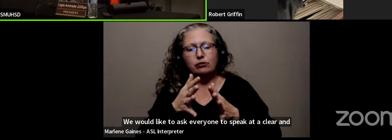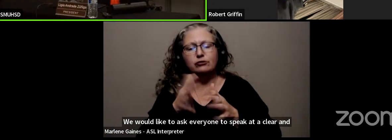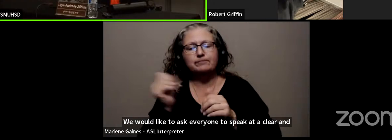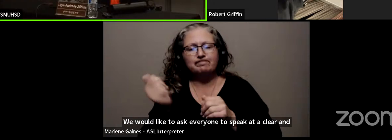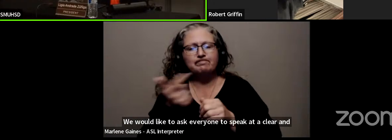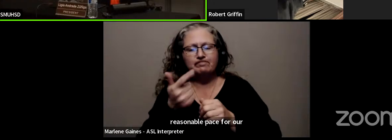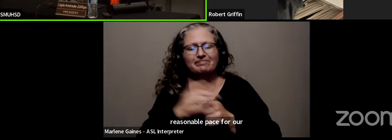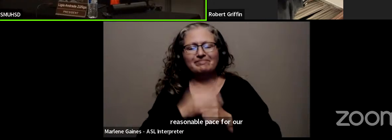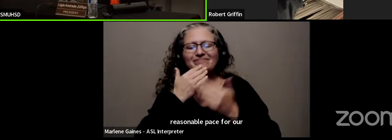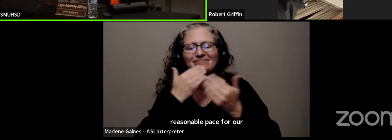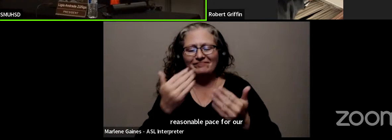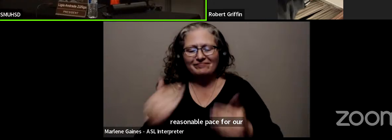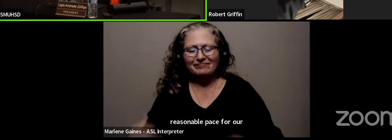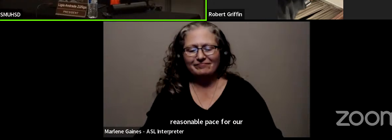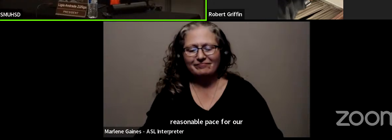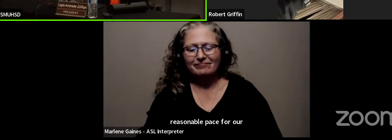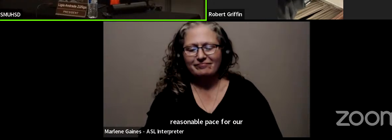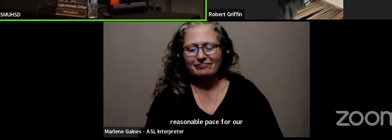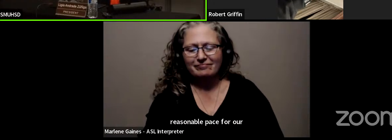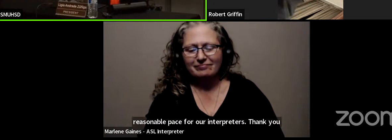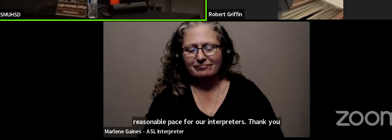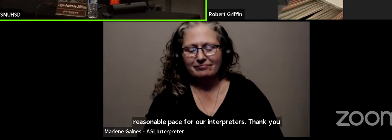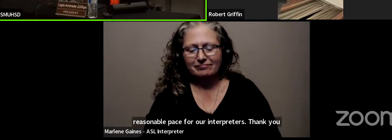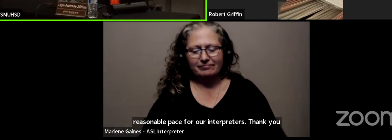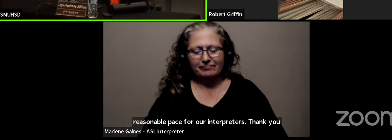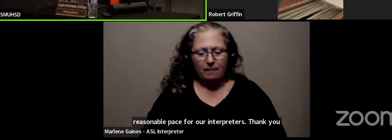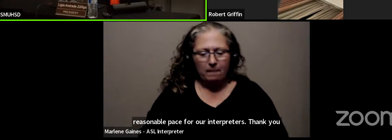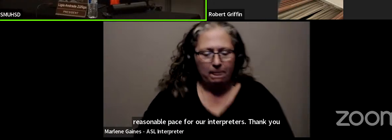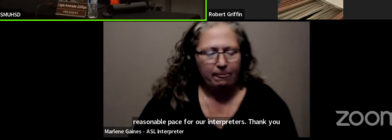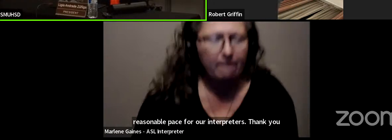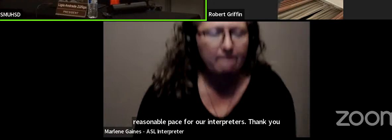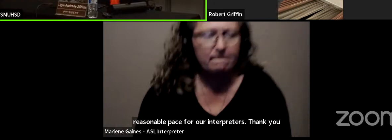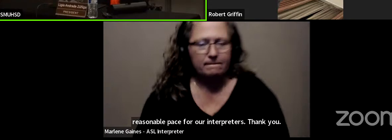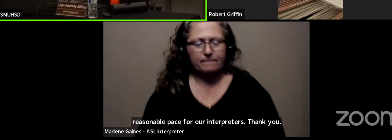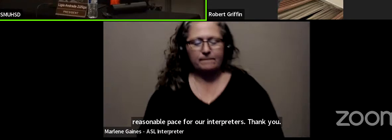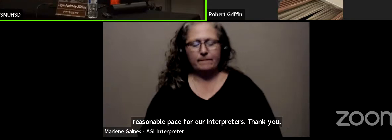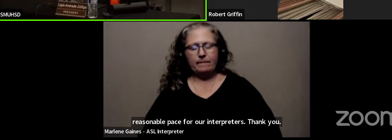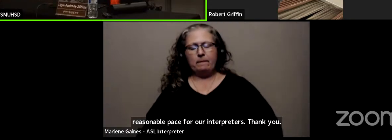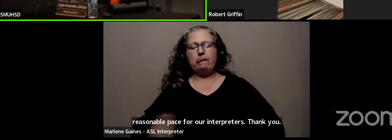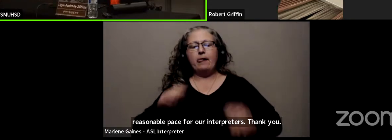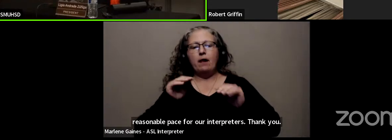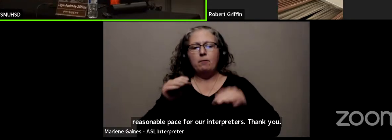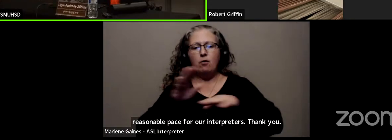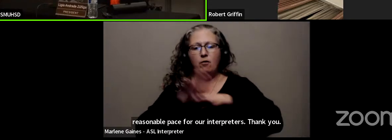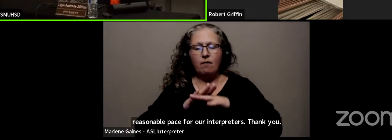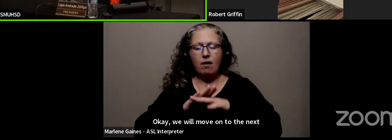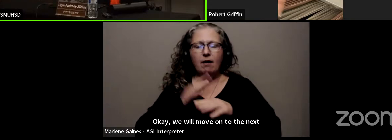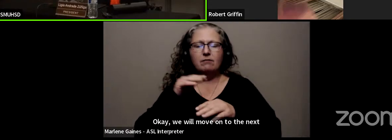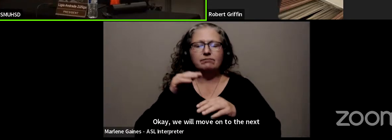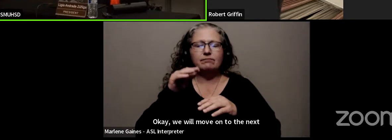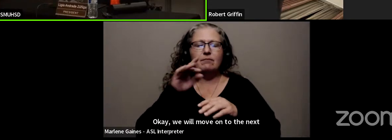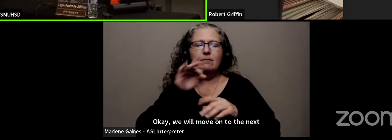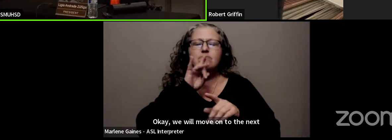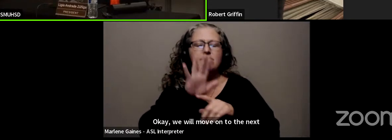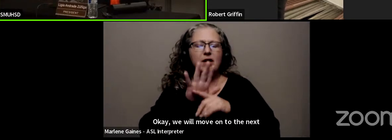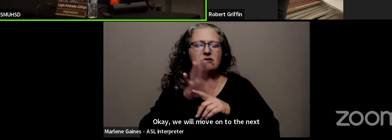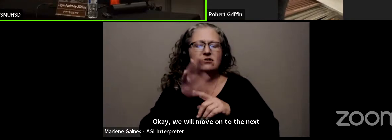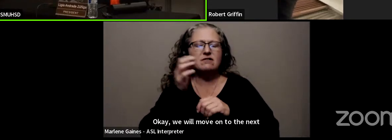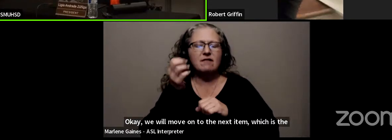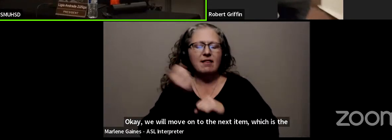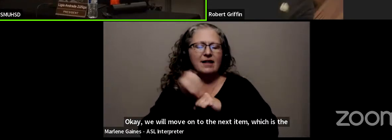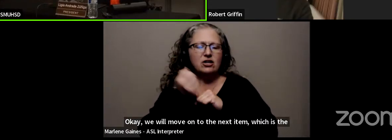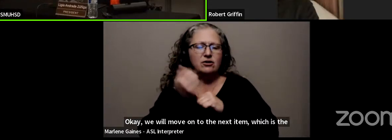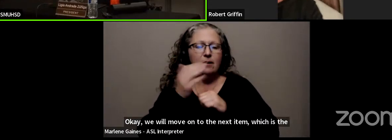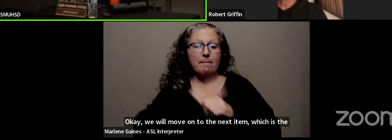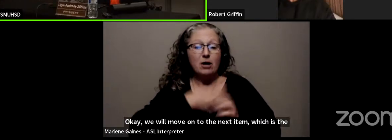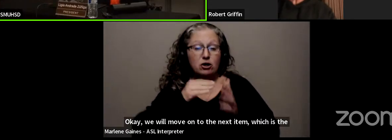interpreters. Thank you. Okay, we will move on to the next item, which is the Pledge of Allegiance. Can I please have the